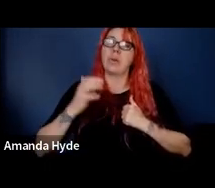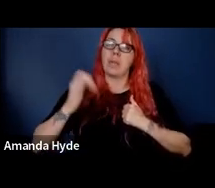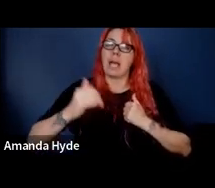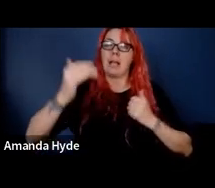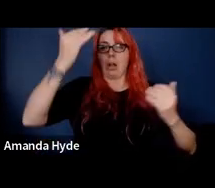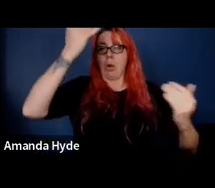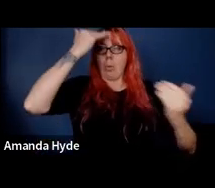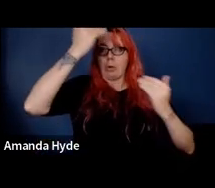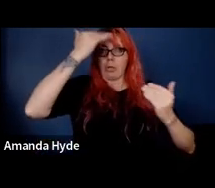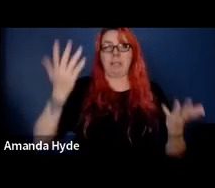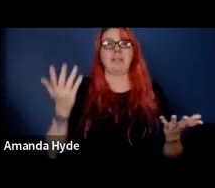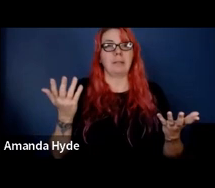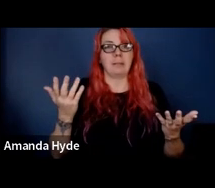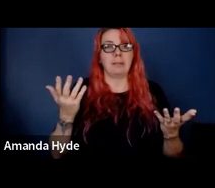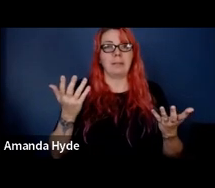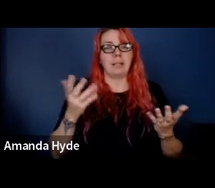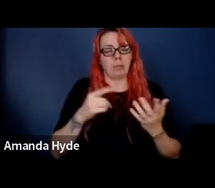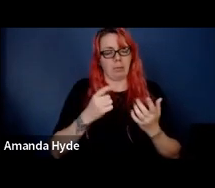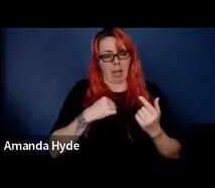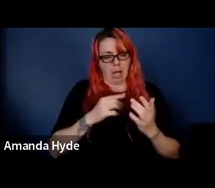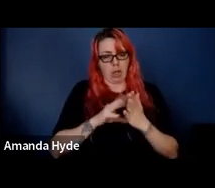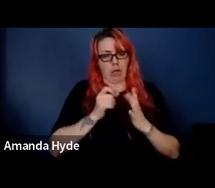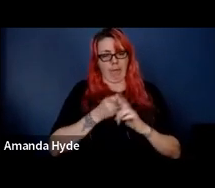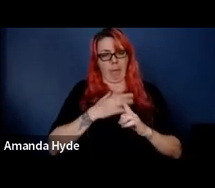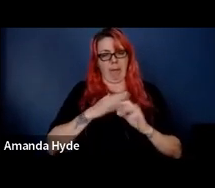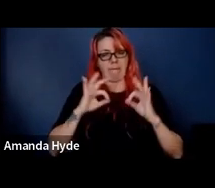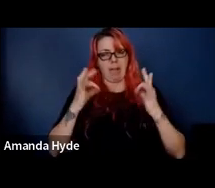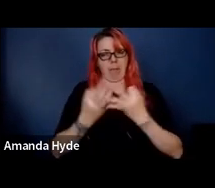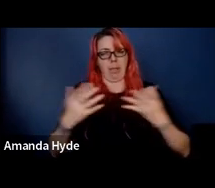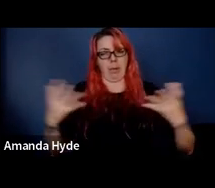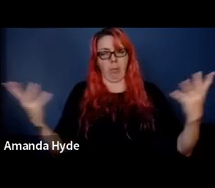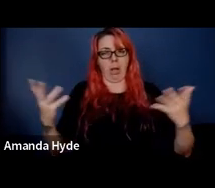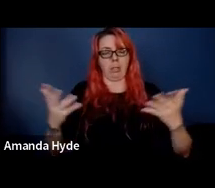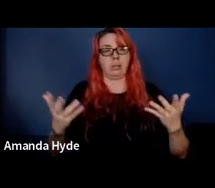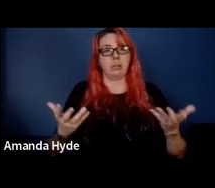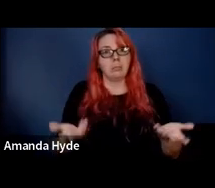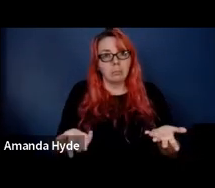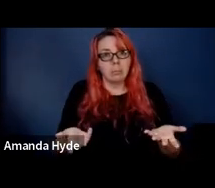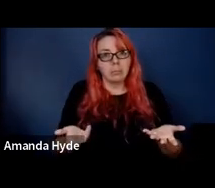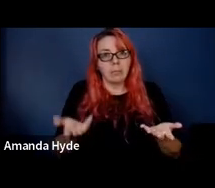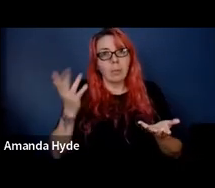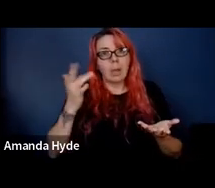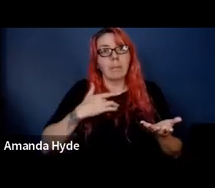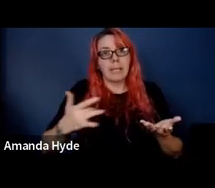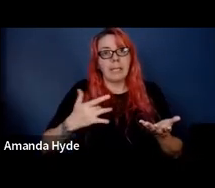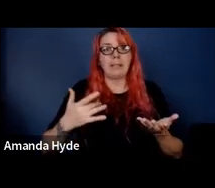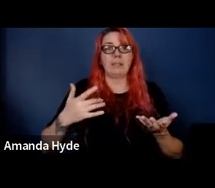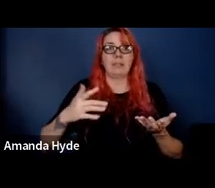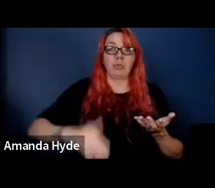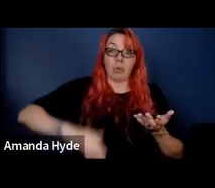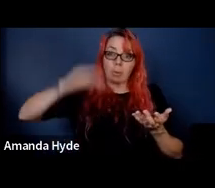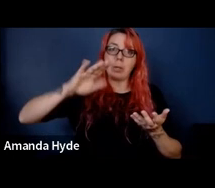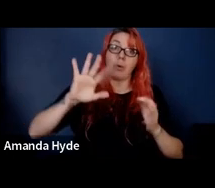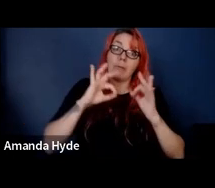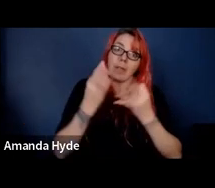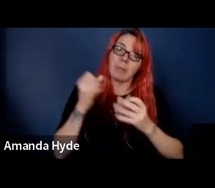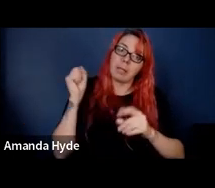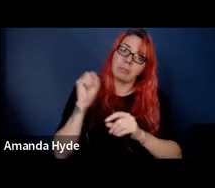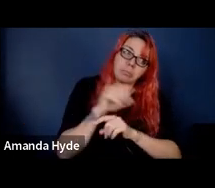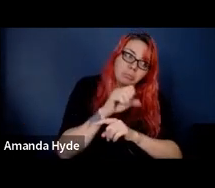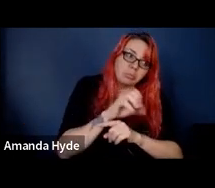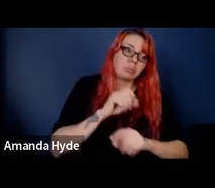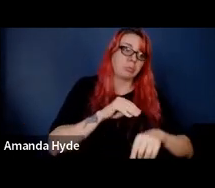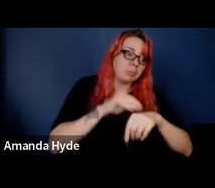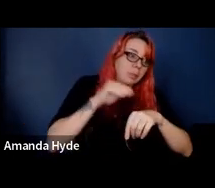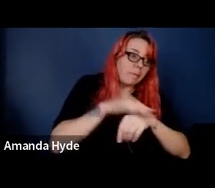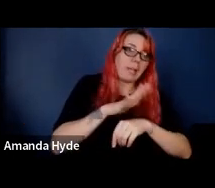raised you or that nurtured you, that might see you and say, well, you're going to be like them in terms of the foods you eat, the religion that you practice, you know, the kinds of habits that you